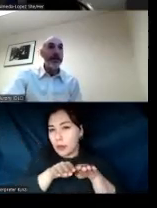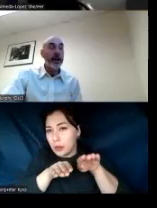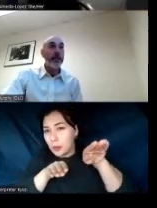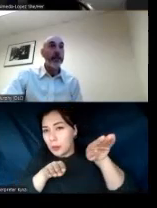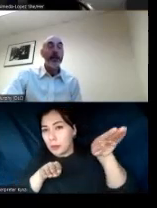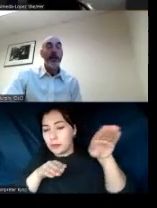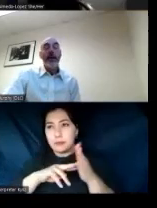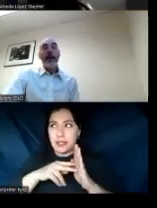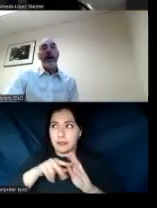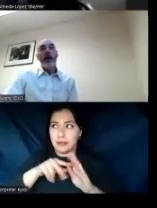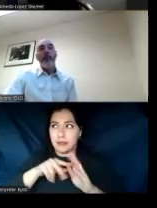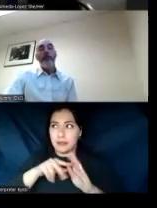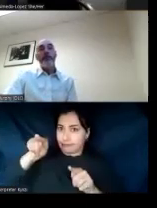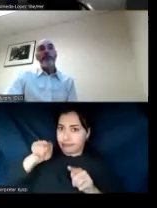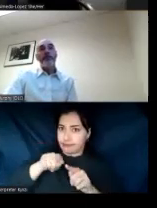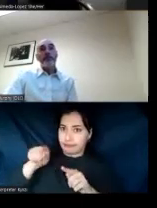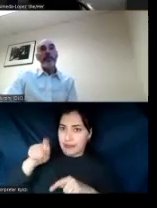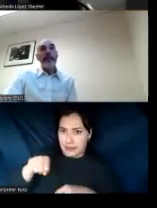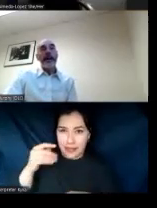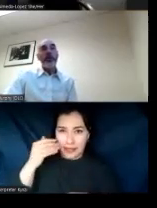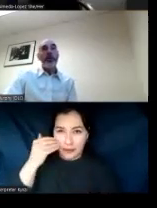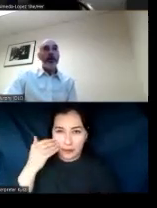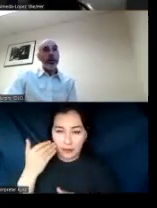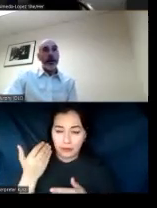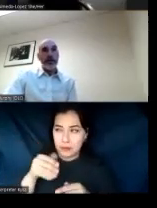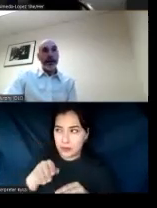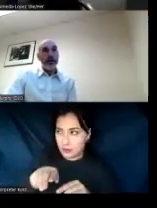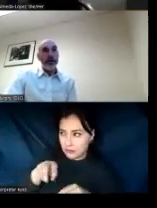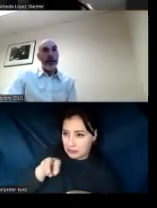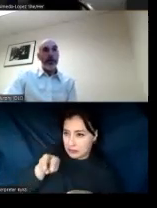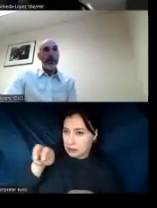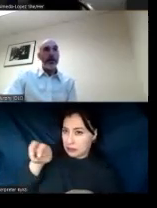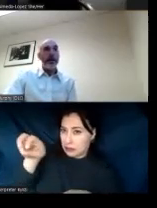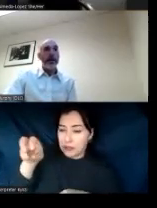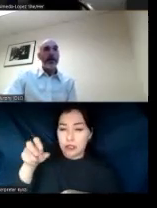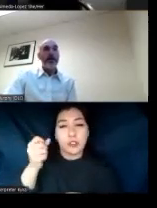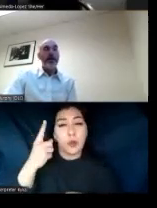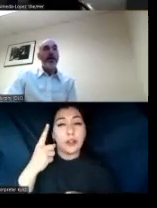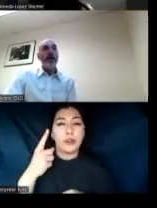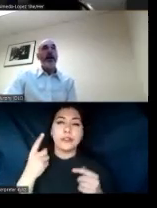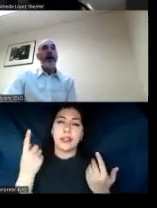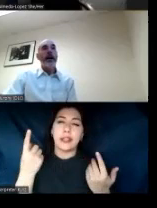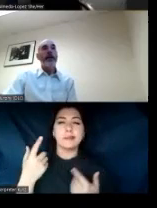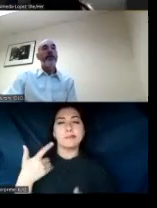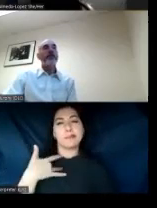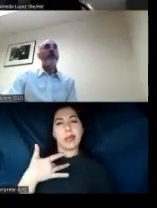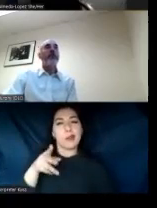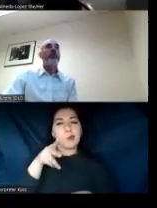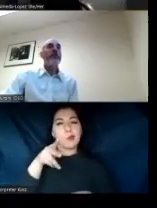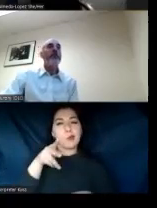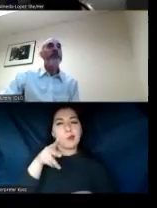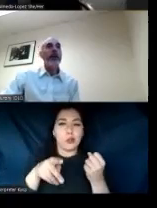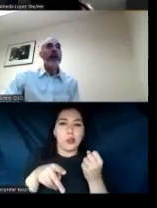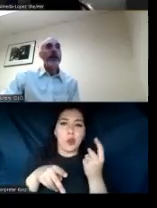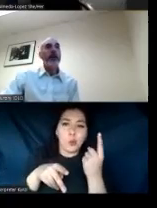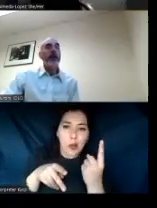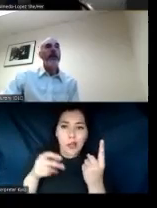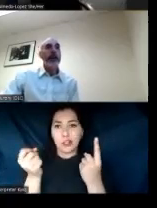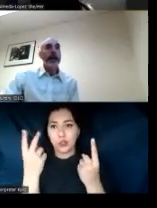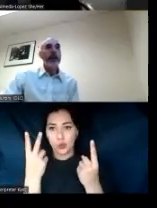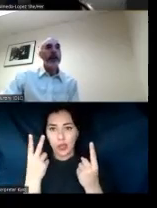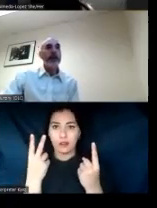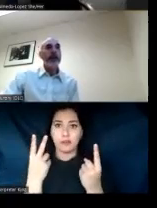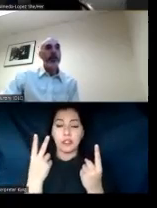you need to cover. And the 1 in 12 ratio means that there should be 1 foot